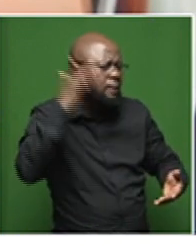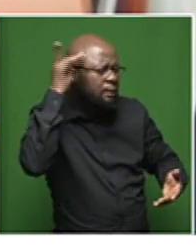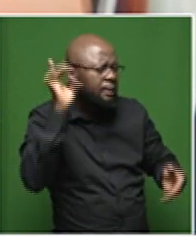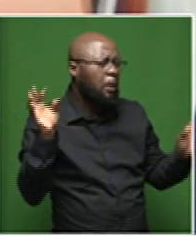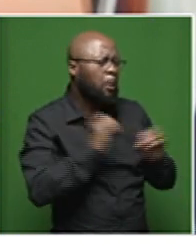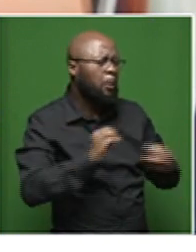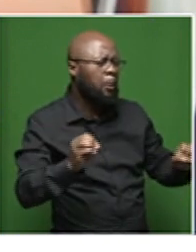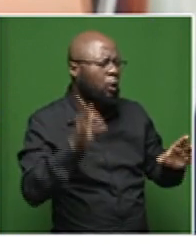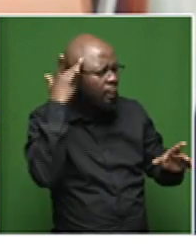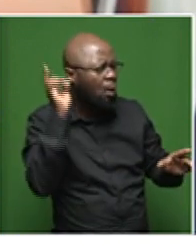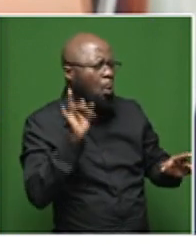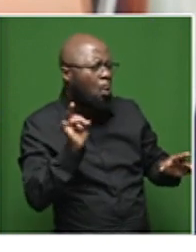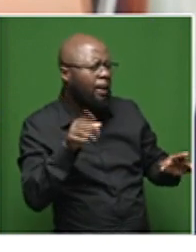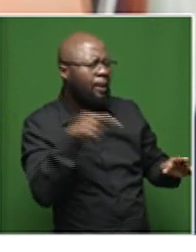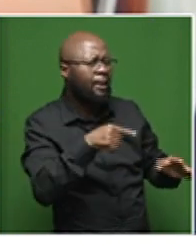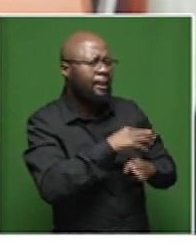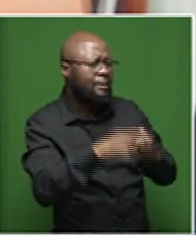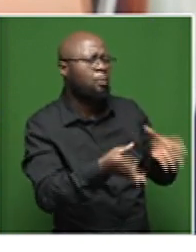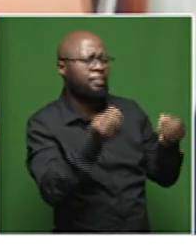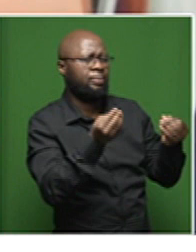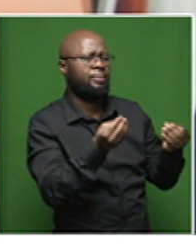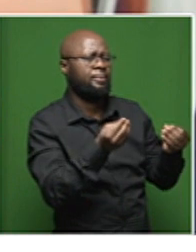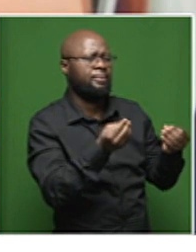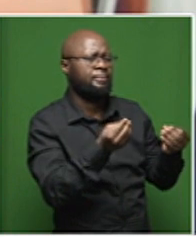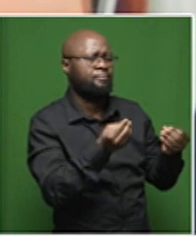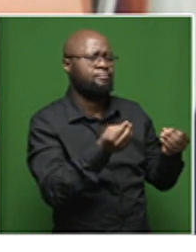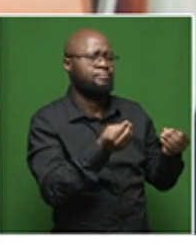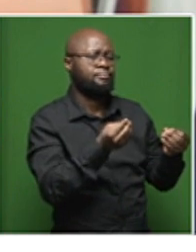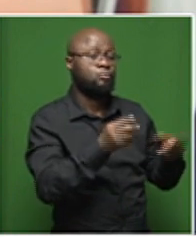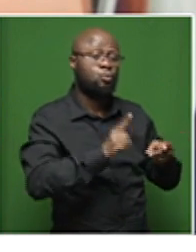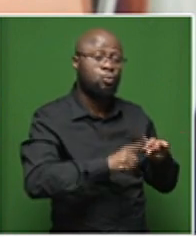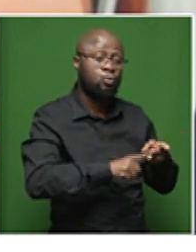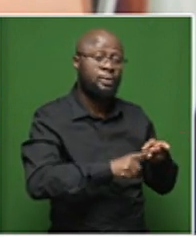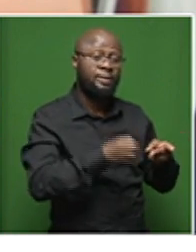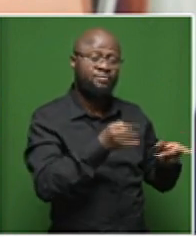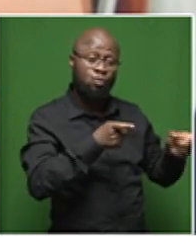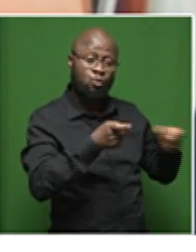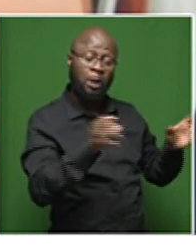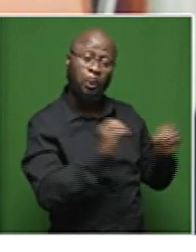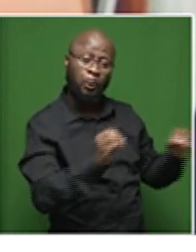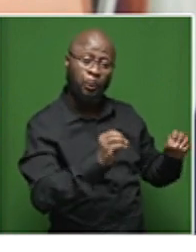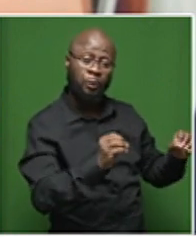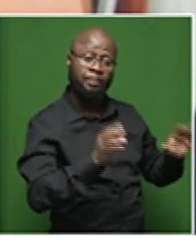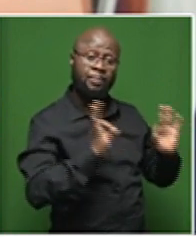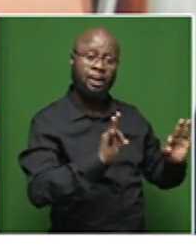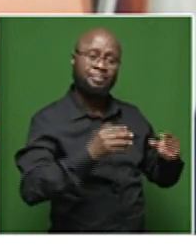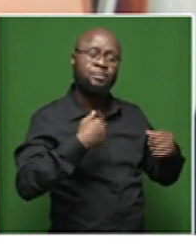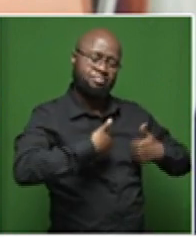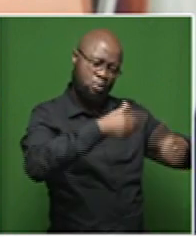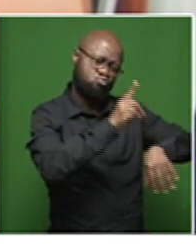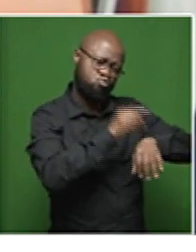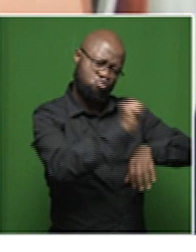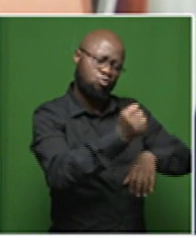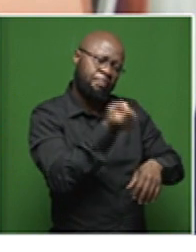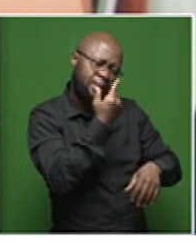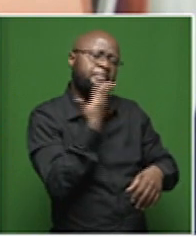misleading reading. And then secondly, if she's not being controlled, then you need to go see the doctor. And then she's mentioning